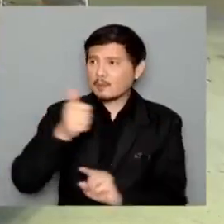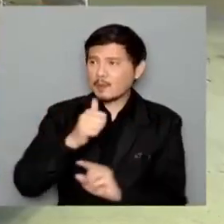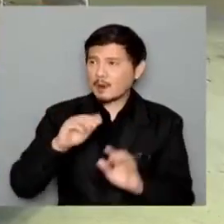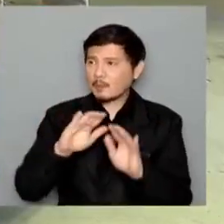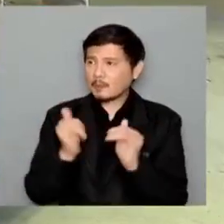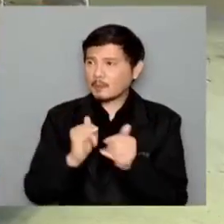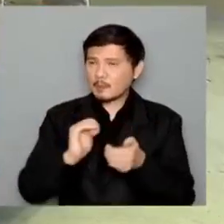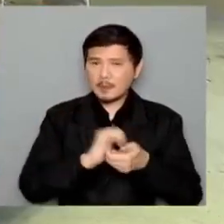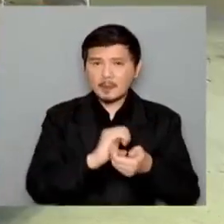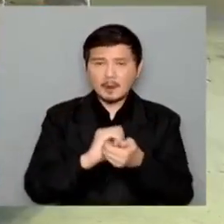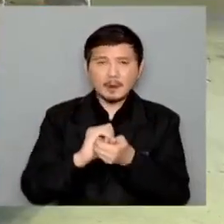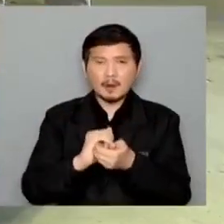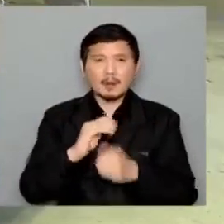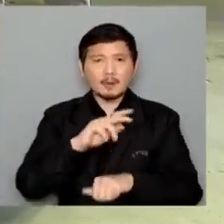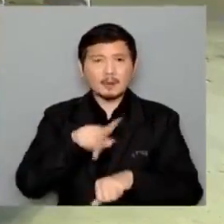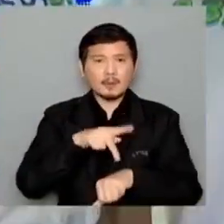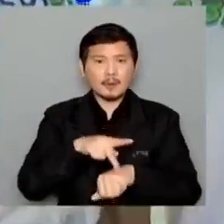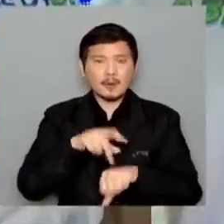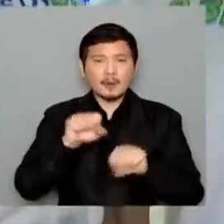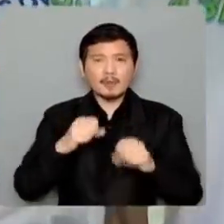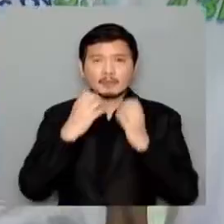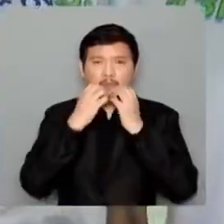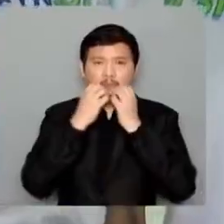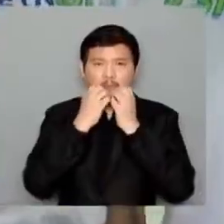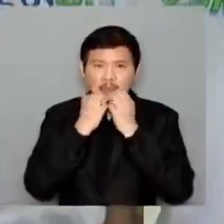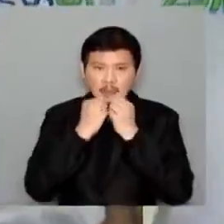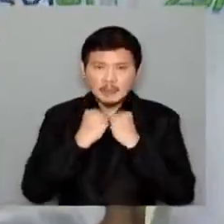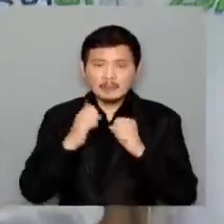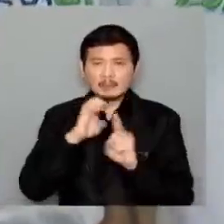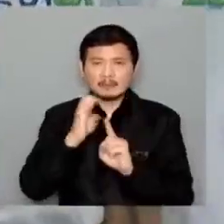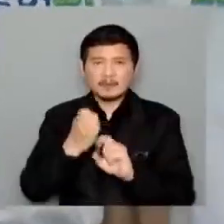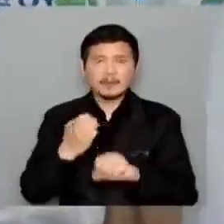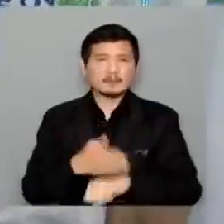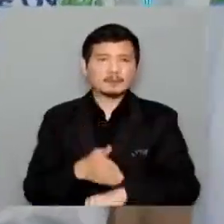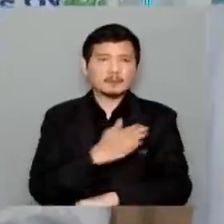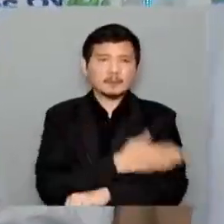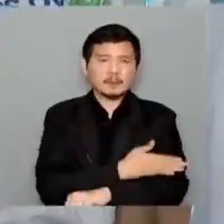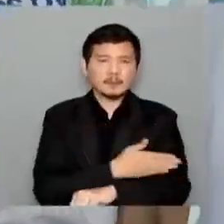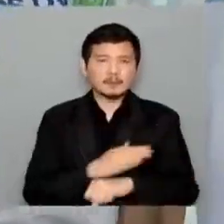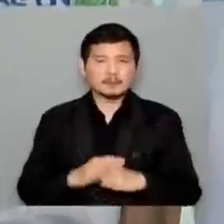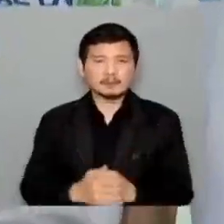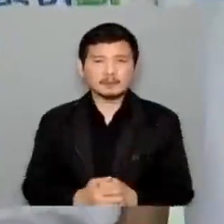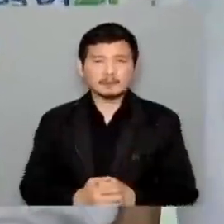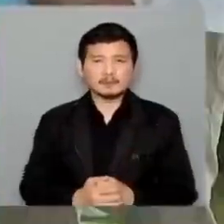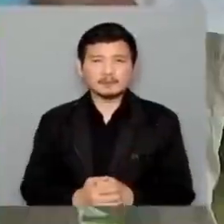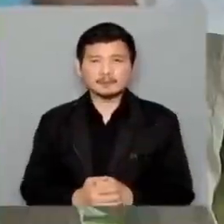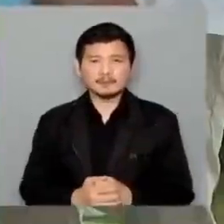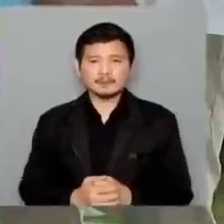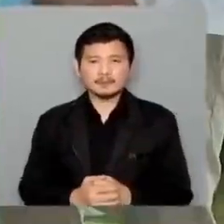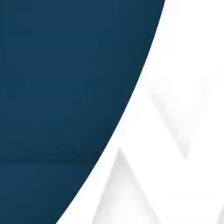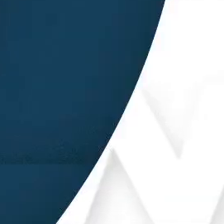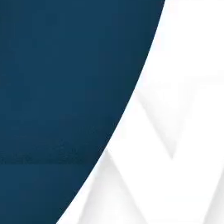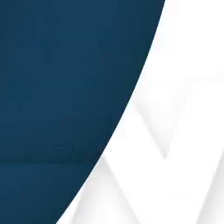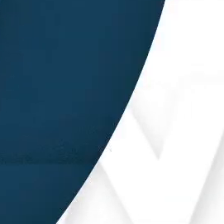achieve environmental conservation. Z. Ana Brosho, ABS-CBN News.